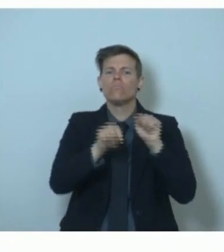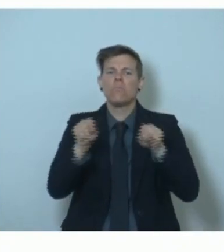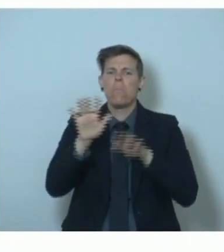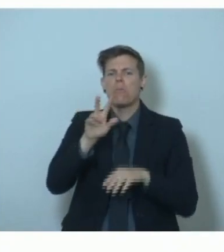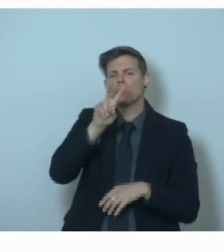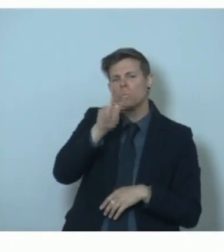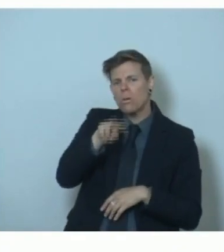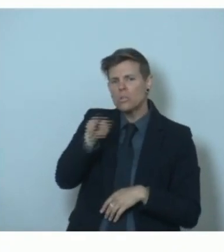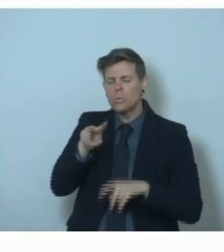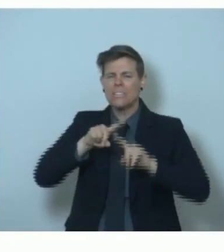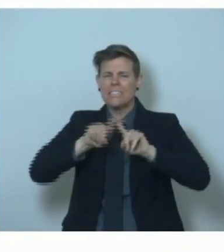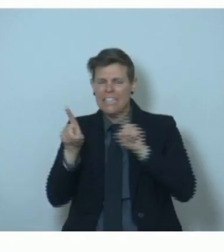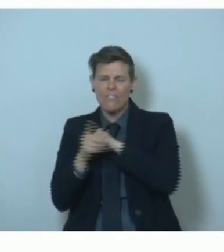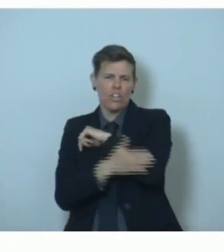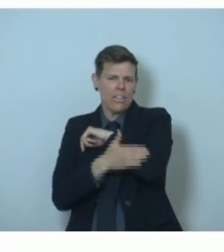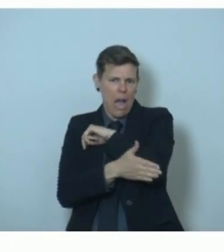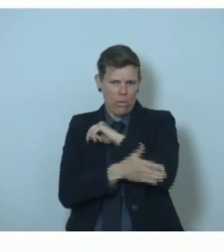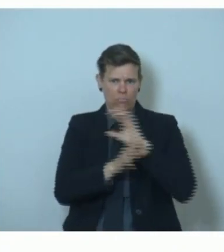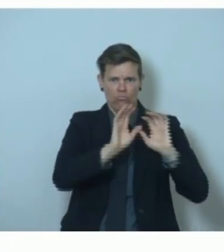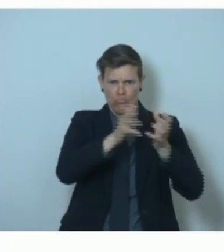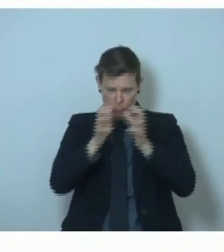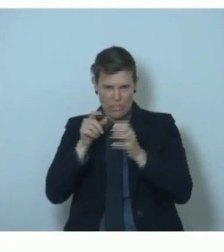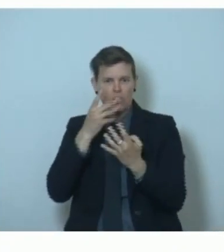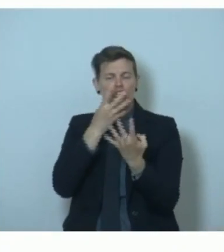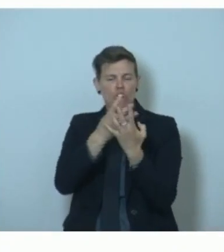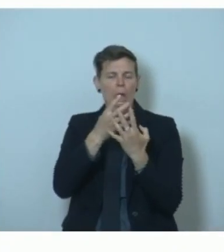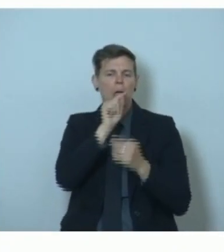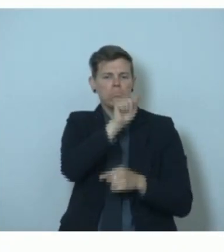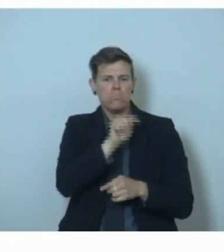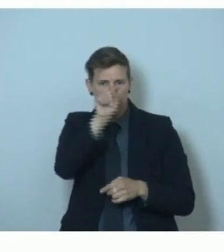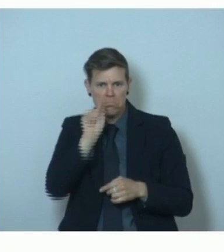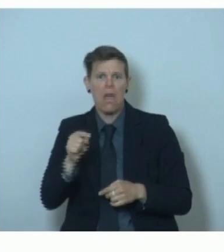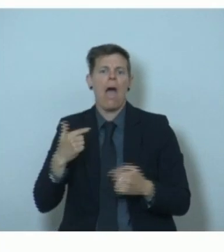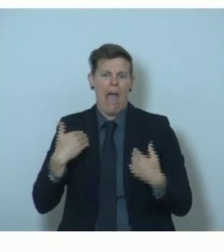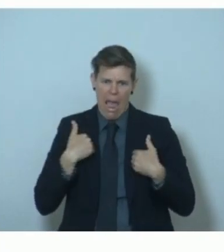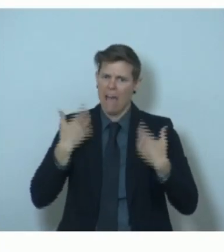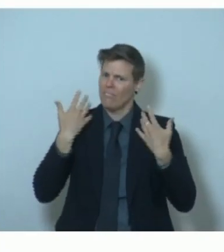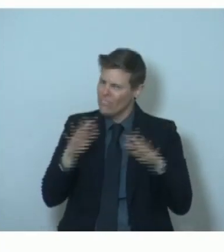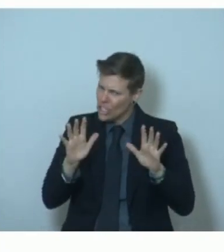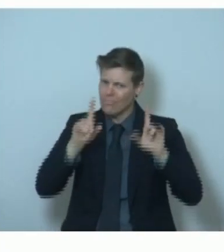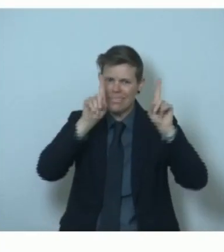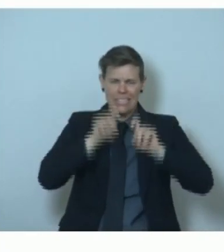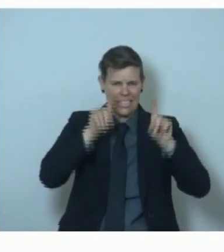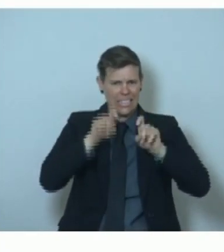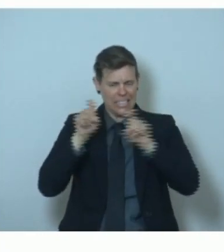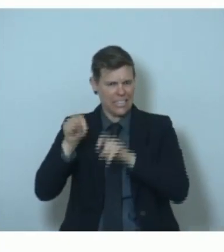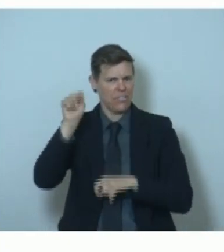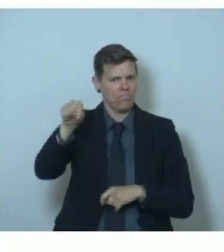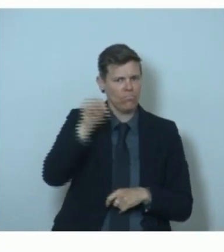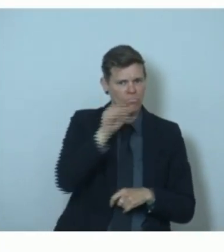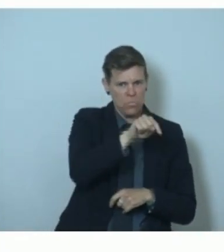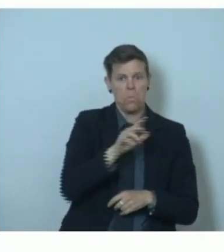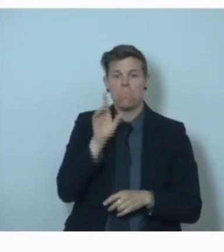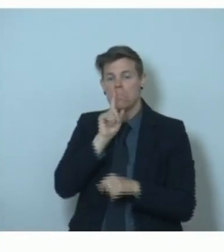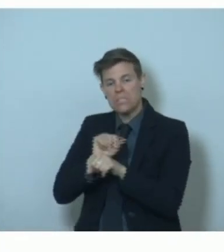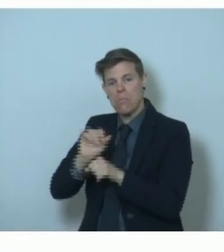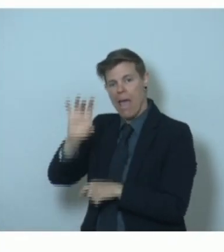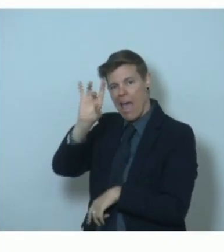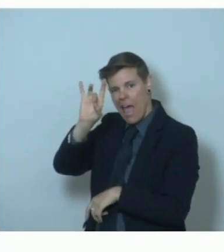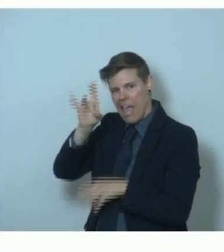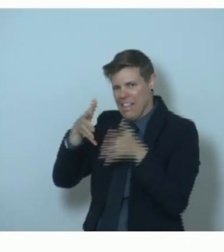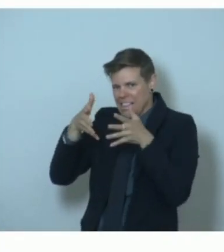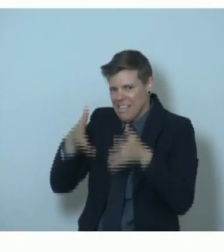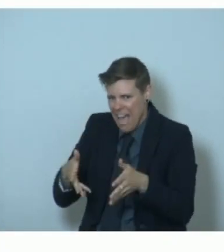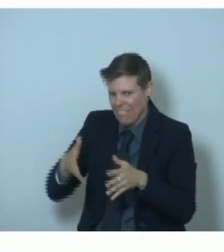guards and staff and 25% of their inmates. 8 counties are still in progress. We thank the Association